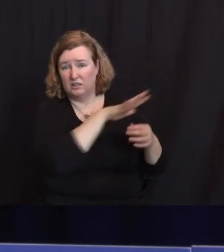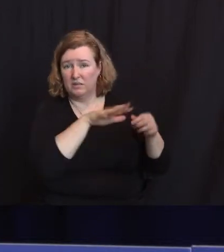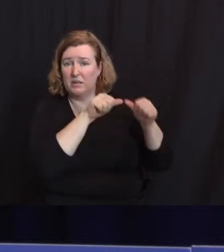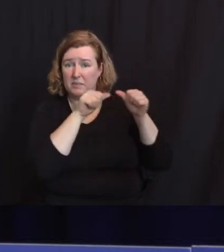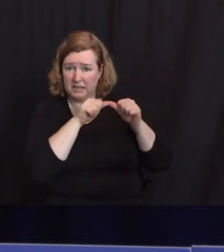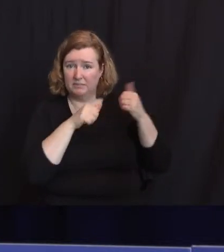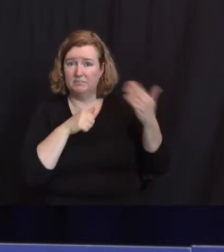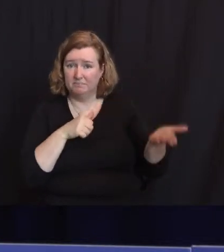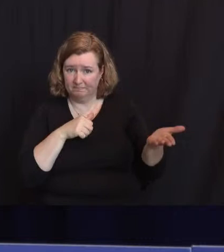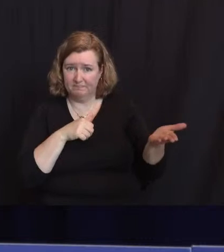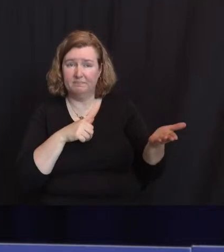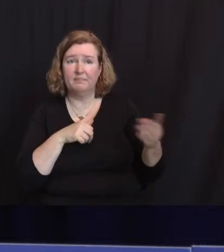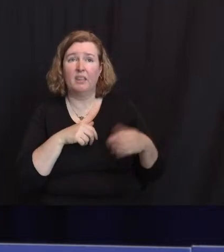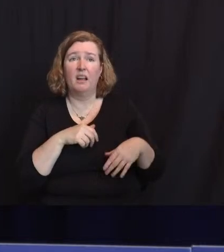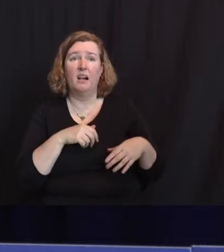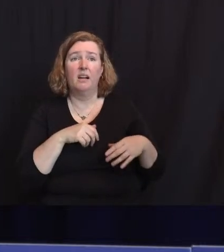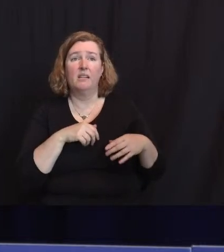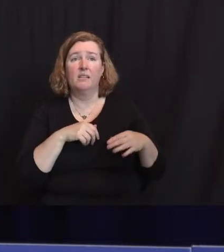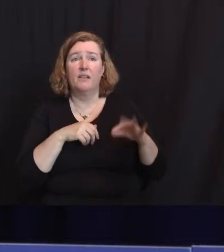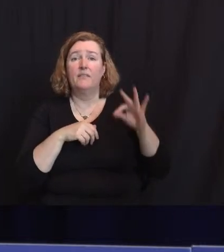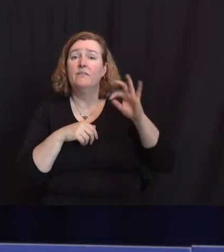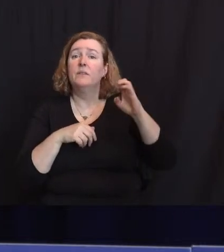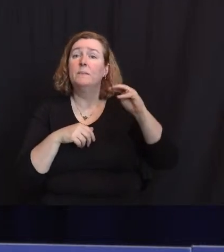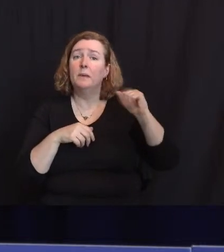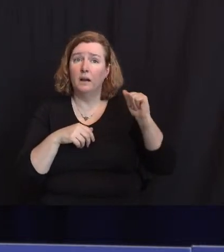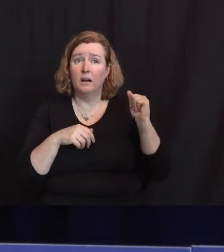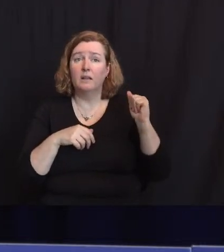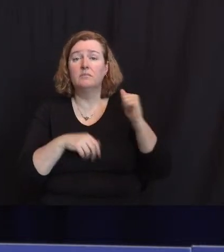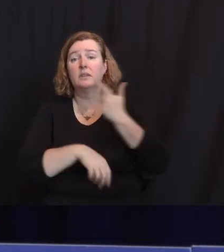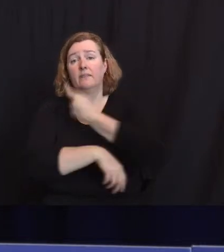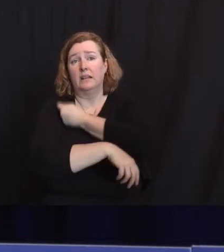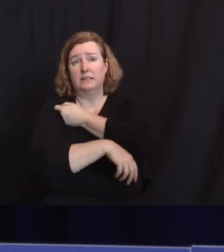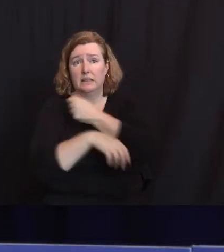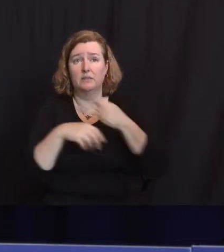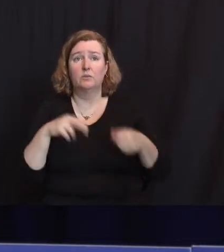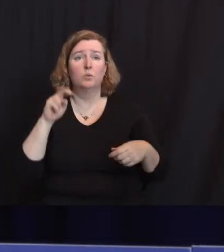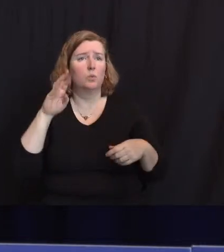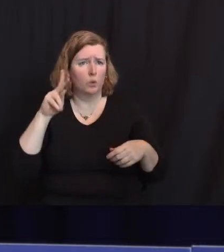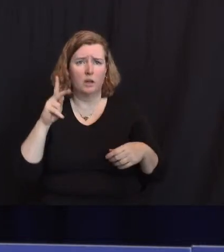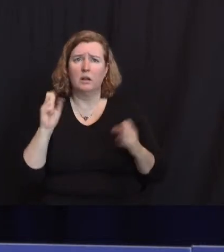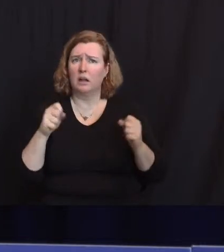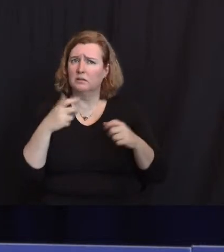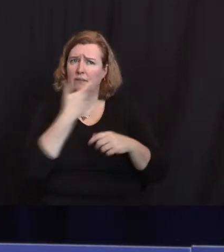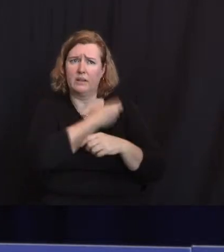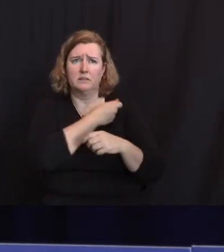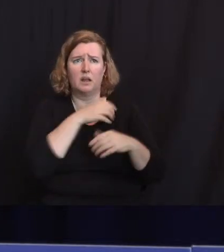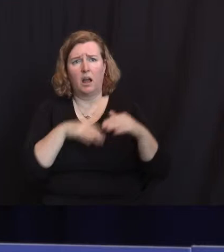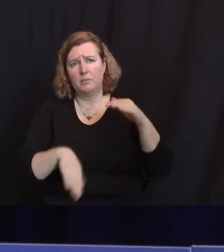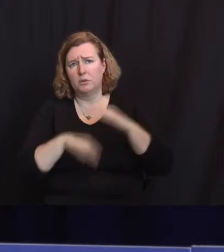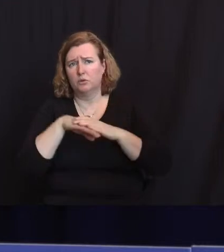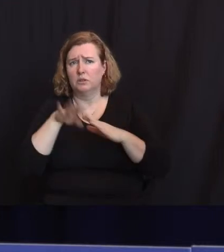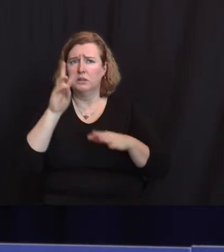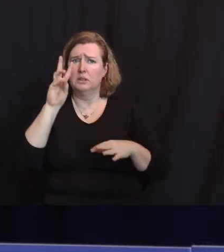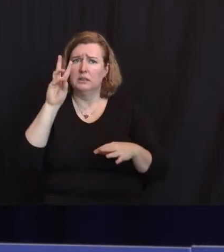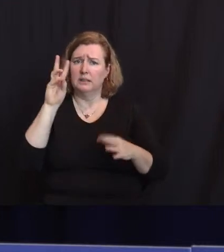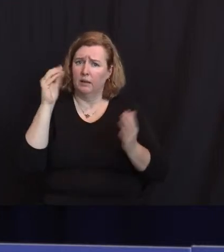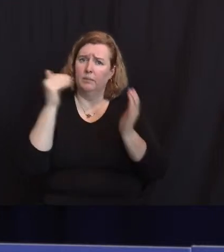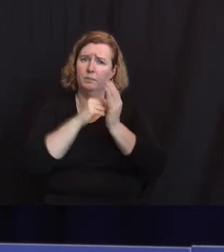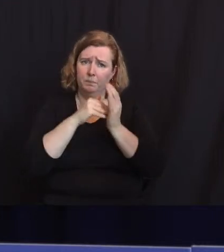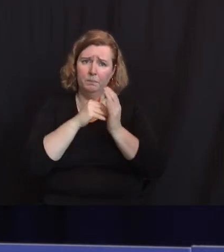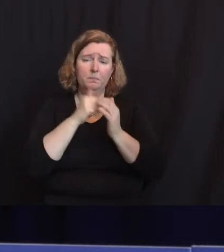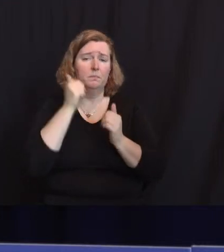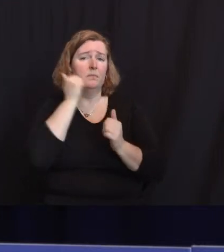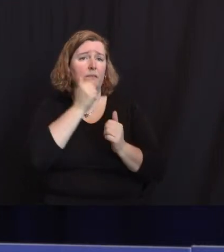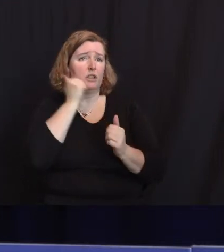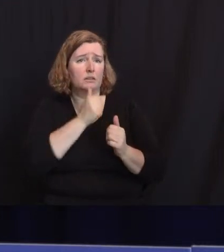The FEMA Community Vaccination Center in Newark, which has the capacity to vaccinate 6,000 individuals per day, is making